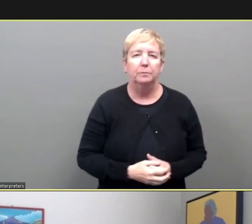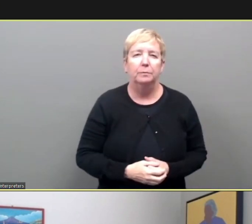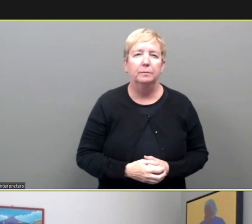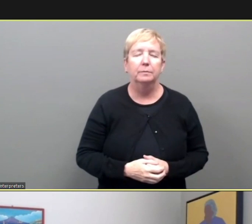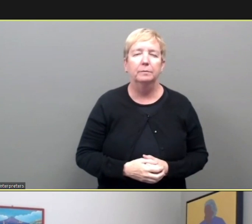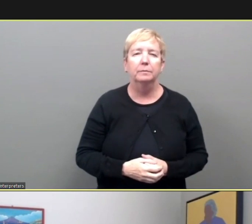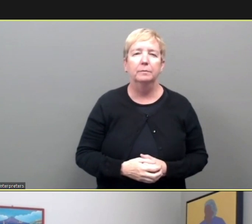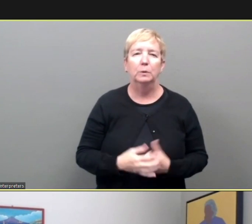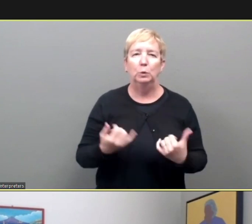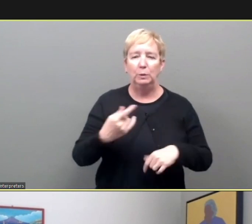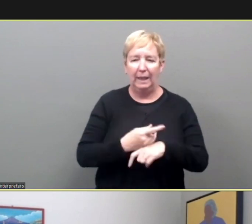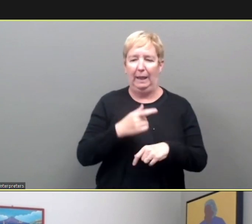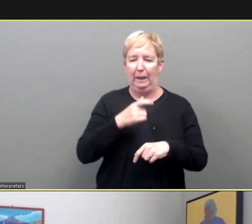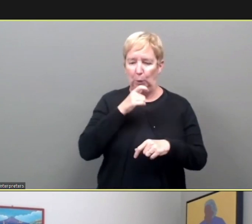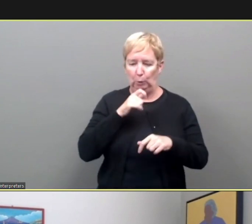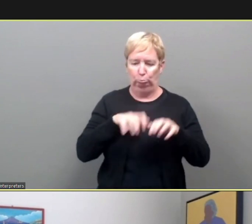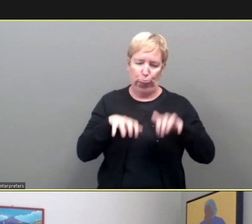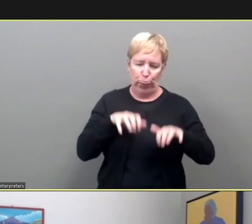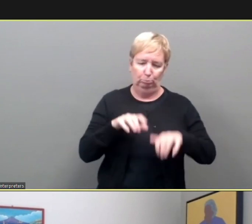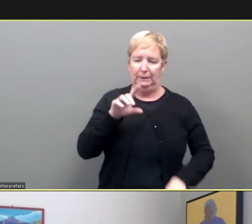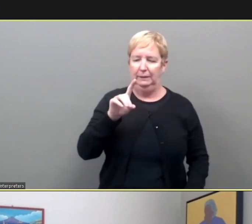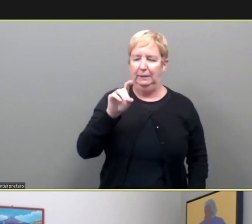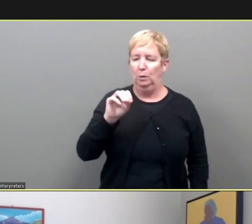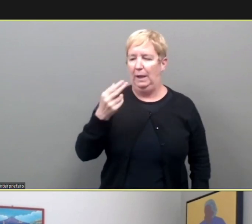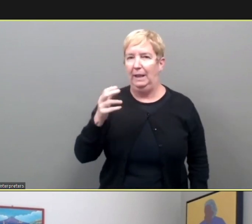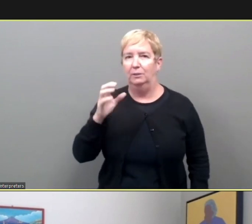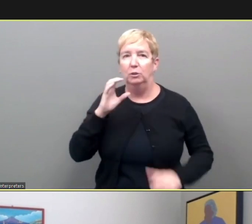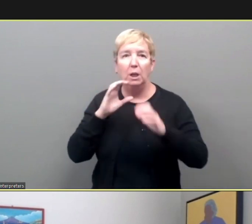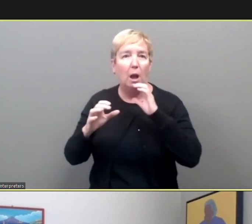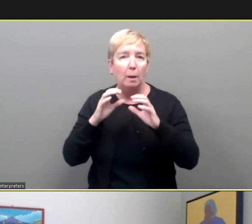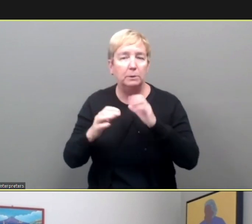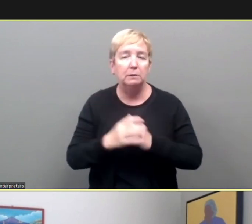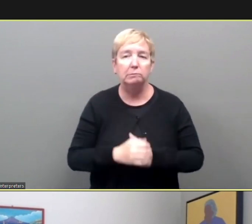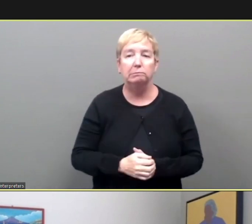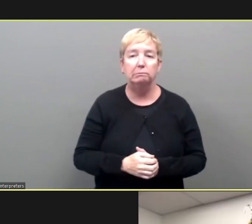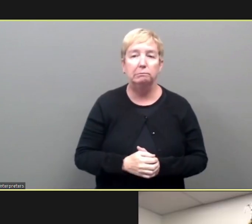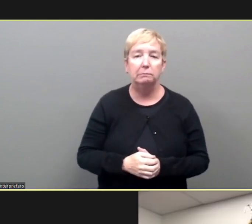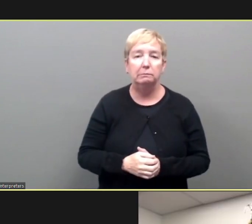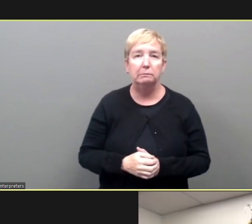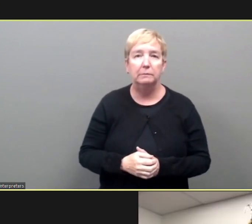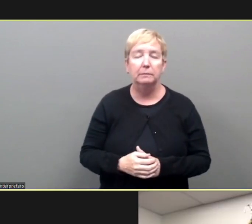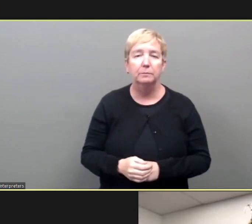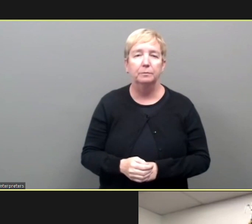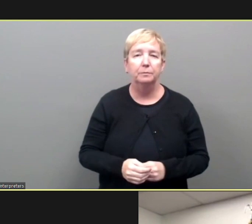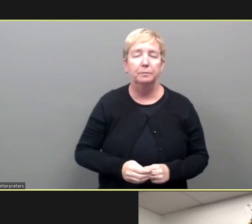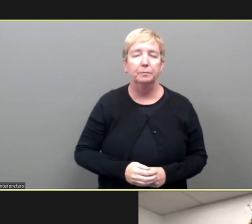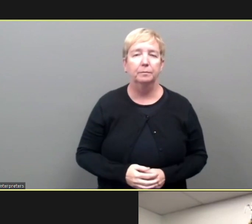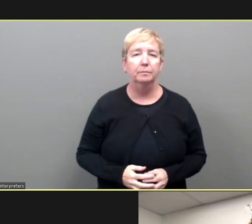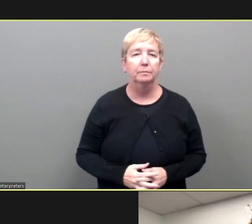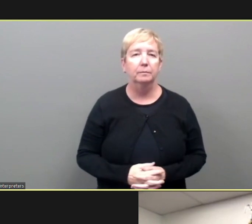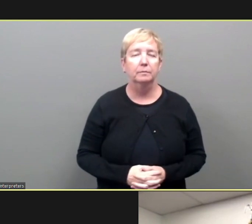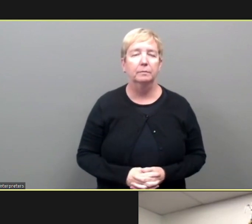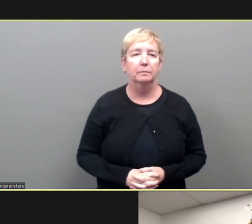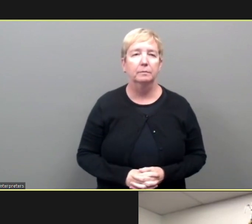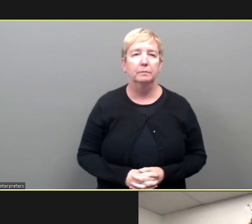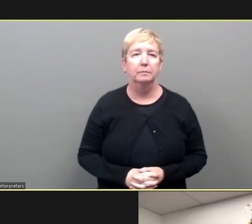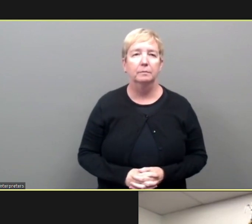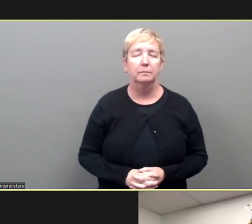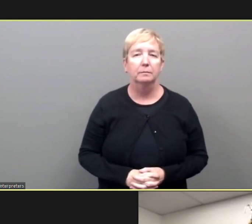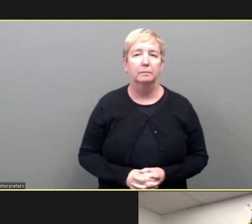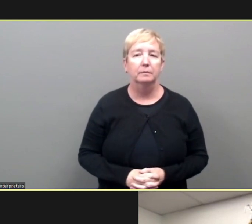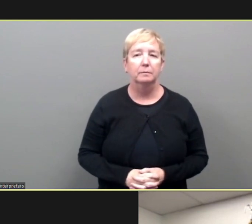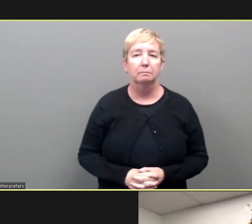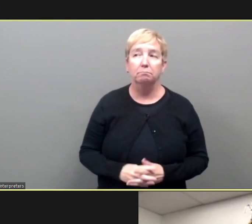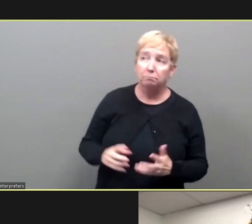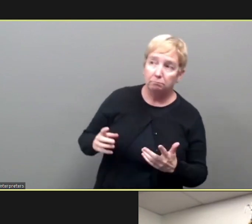signed in today, but is either Brianna or Hannah capable of getting a hold of co-hosting